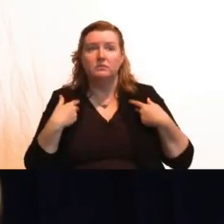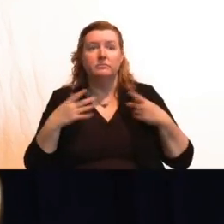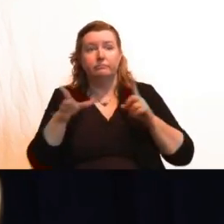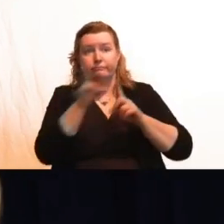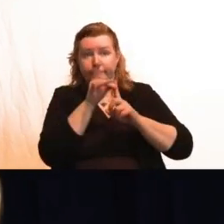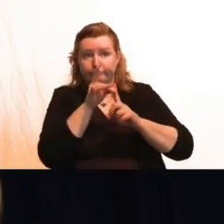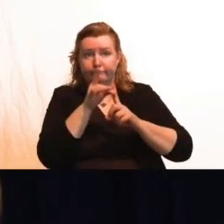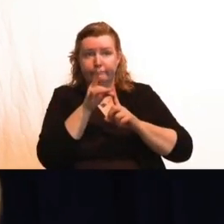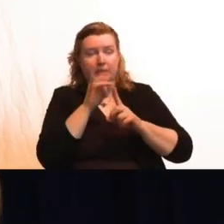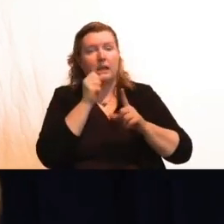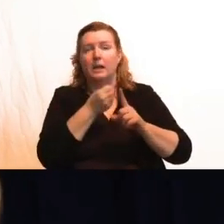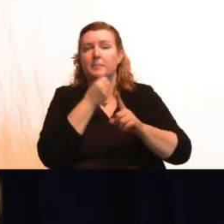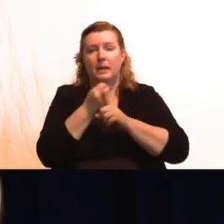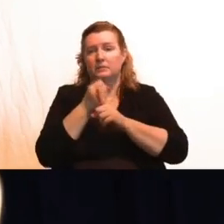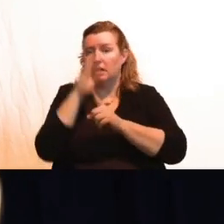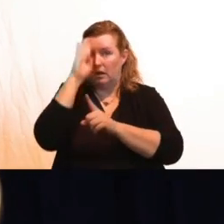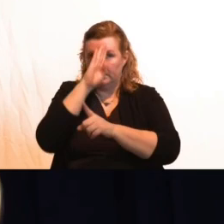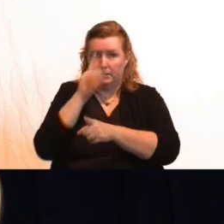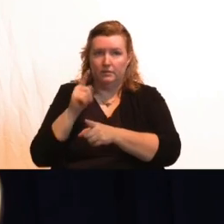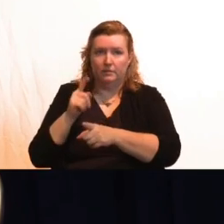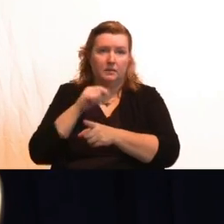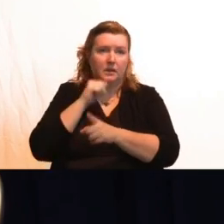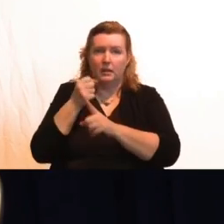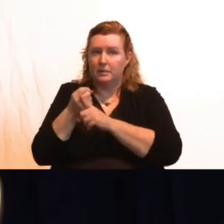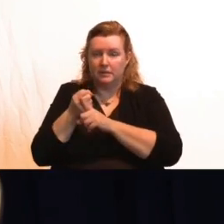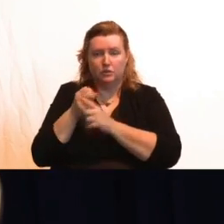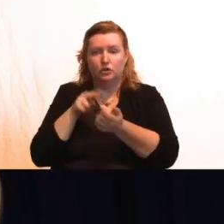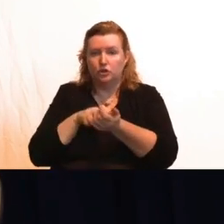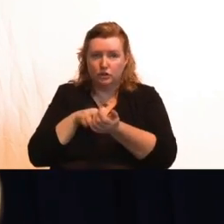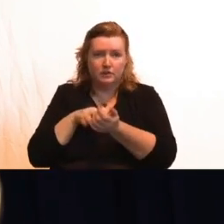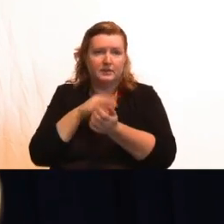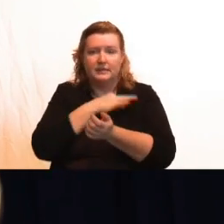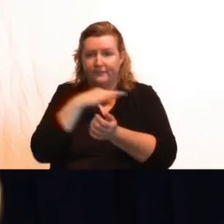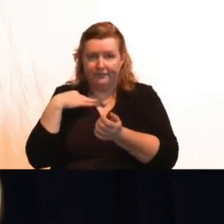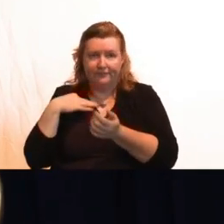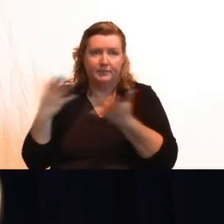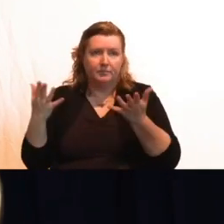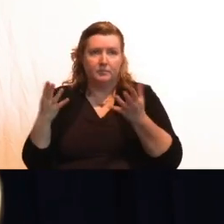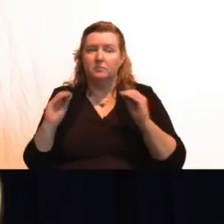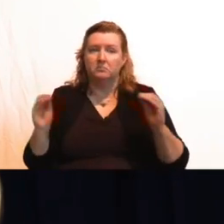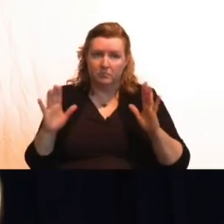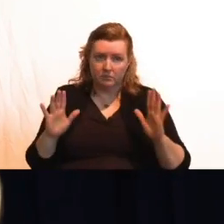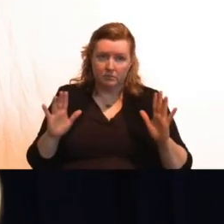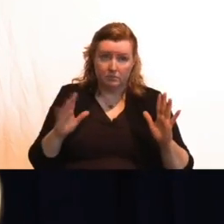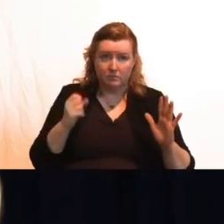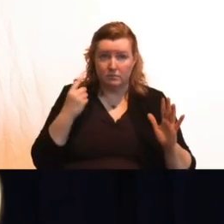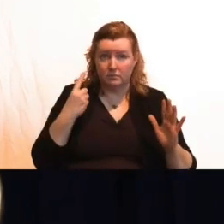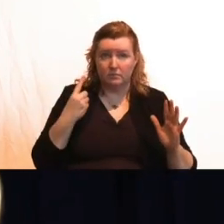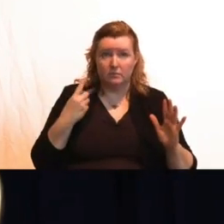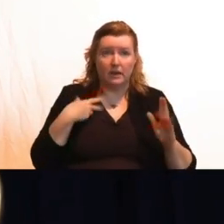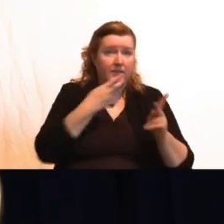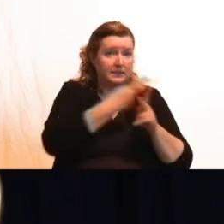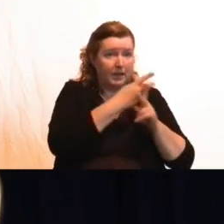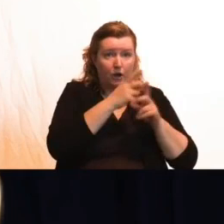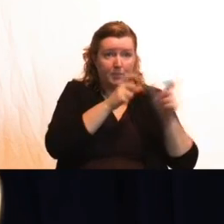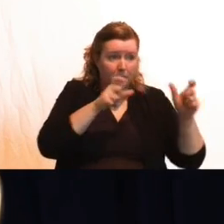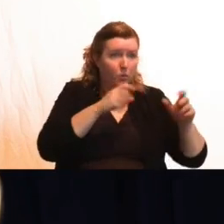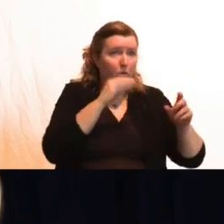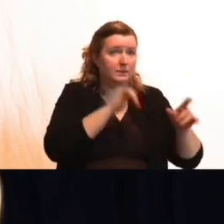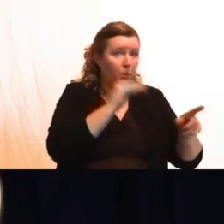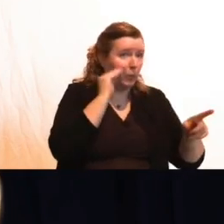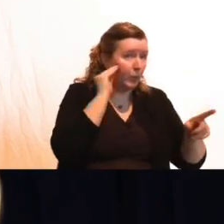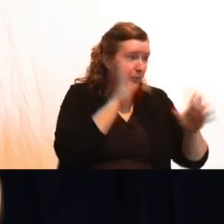end of the day, if we can take care of people in their homes through primary care, and the healthcare system is